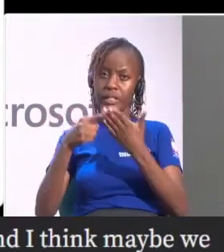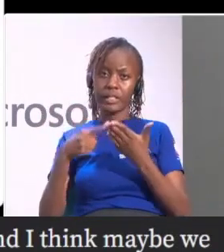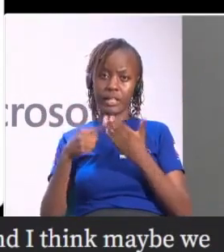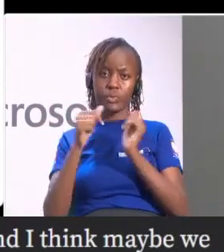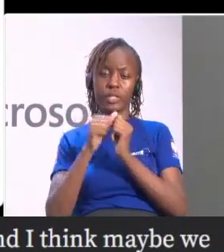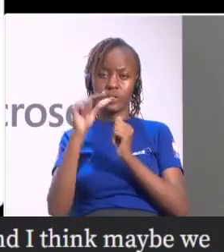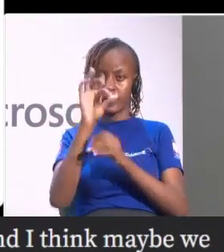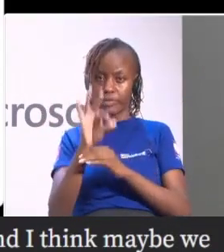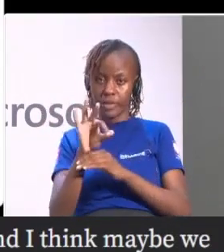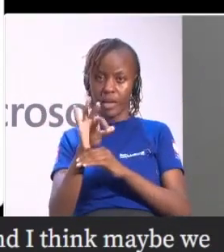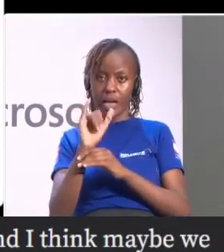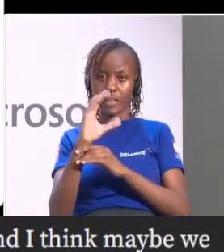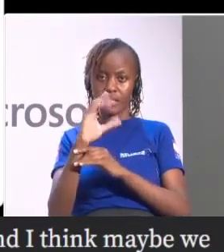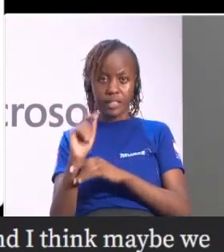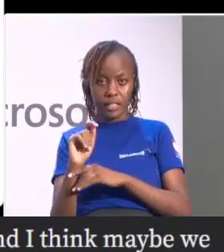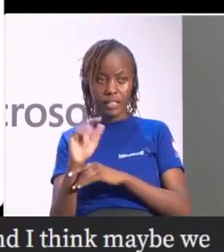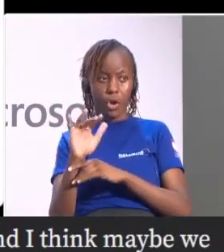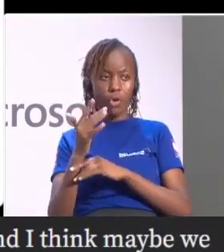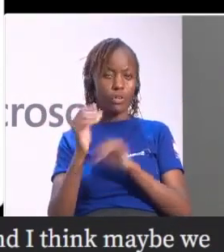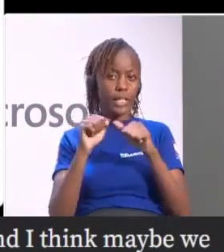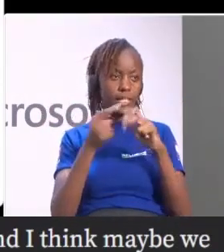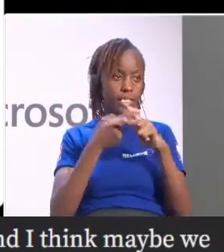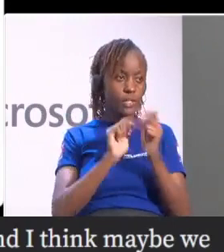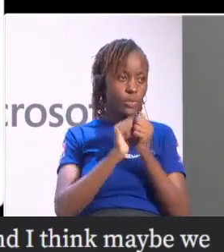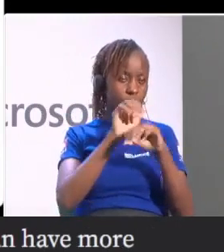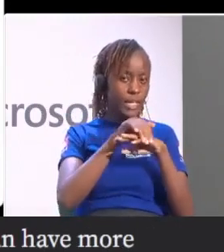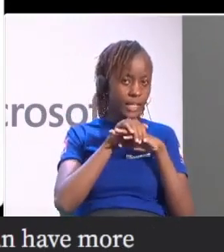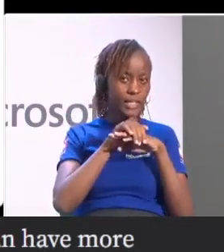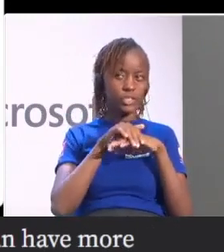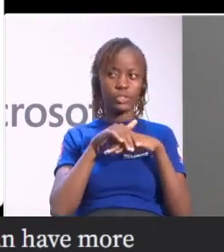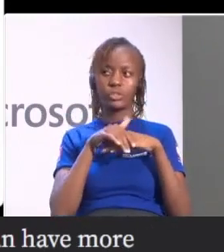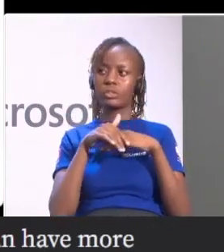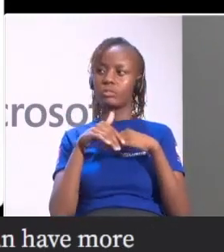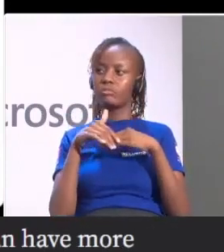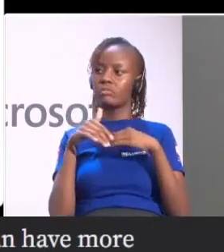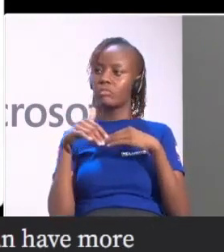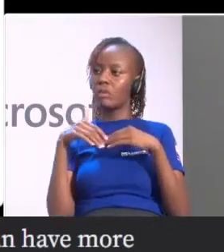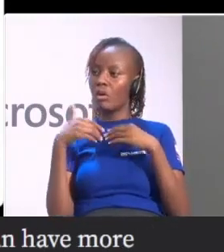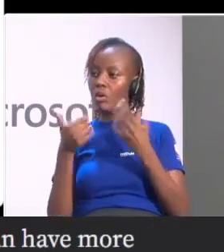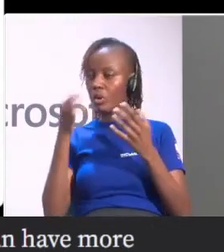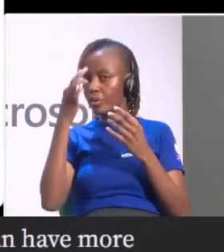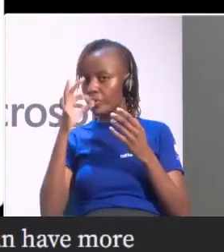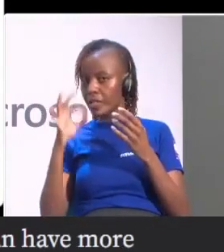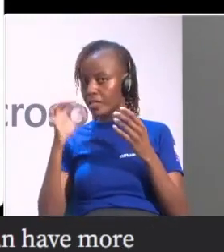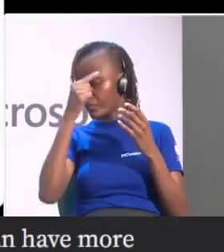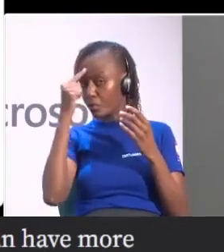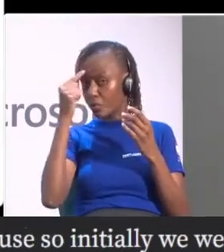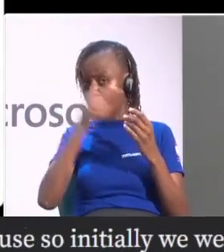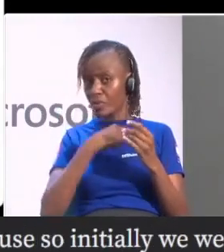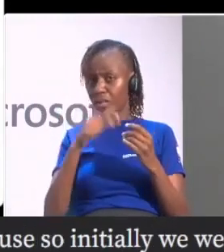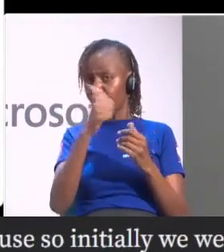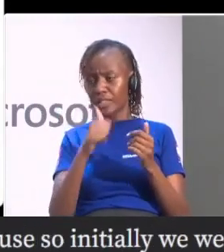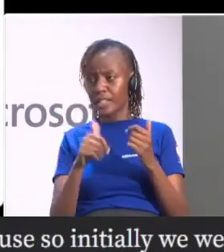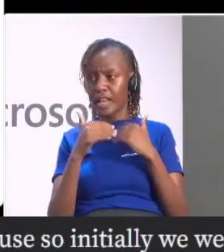ICT around, do we just start off with English-speaking countries? Because we don't have the certification and the